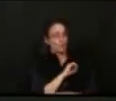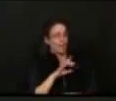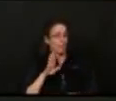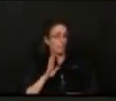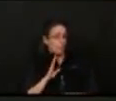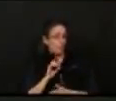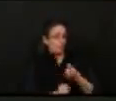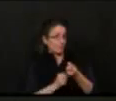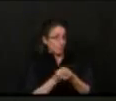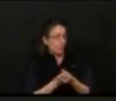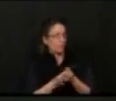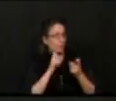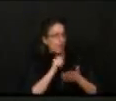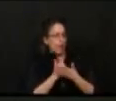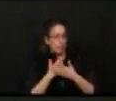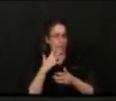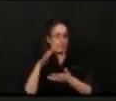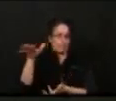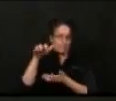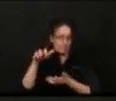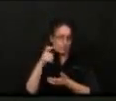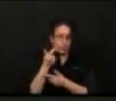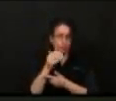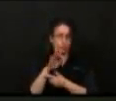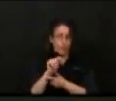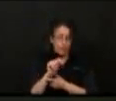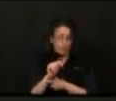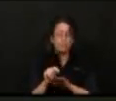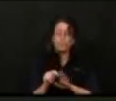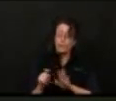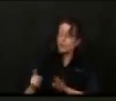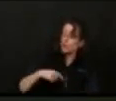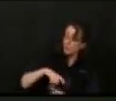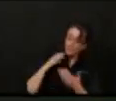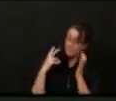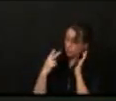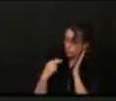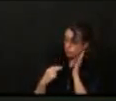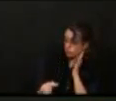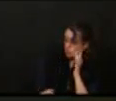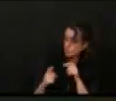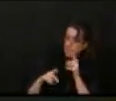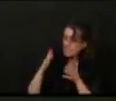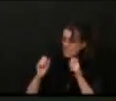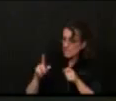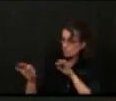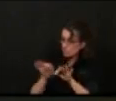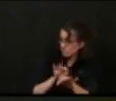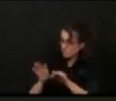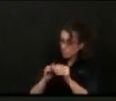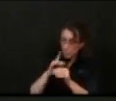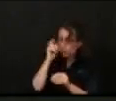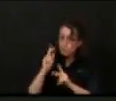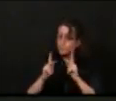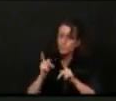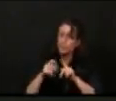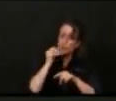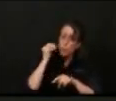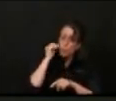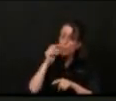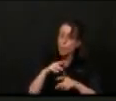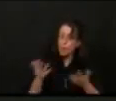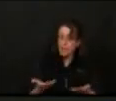just speak a little bit, since we've had a chance to review the materials, but people are watching and people in attendance have not. If